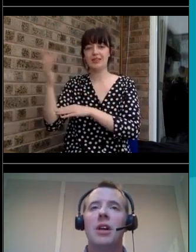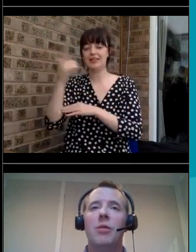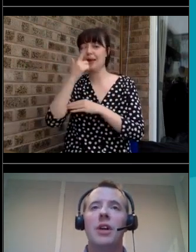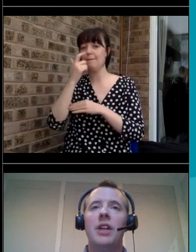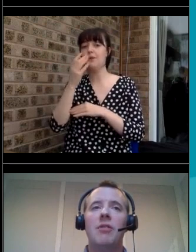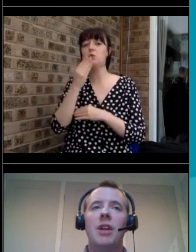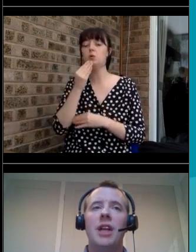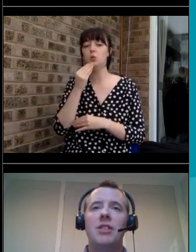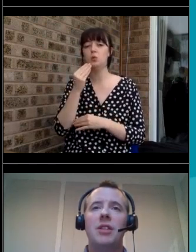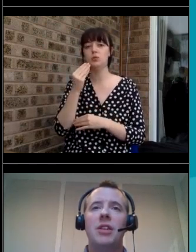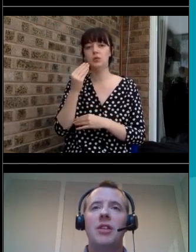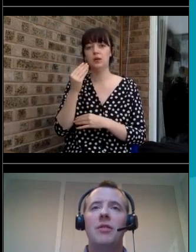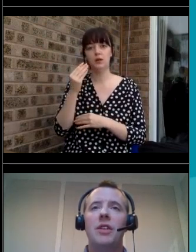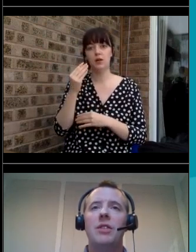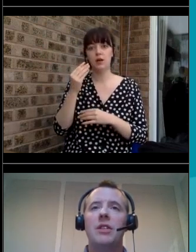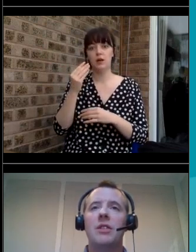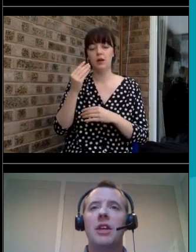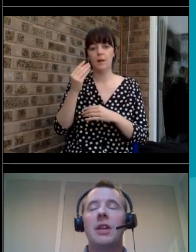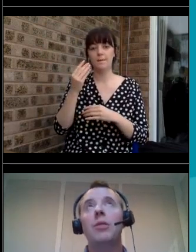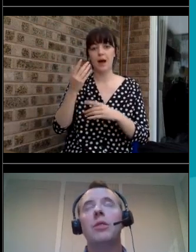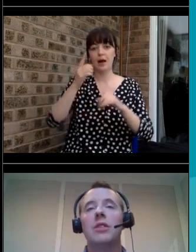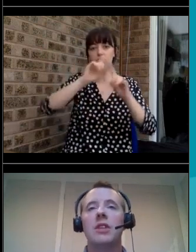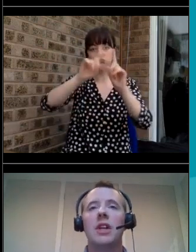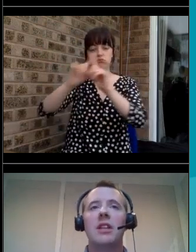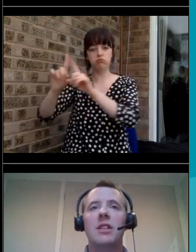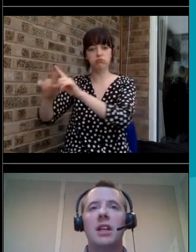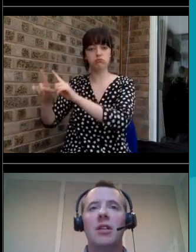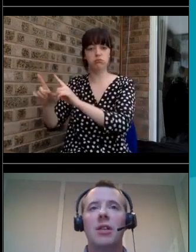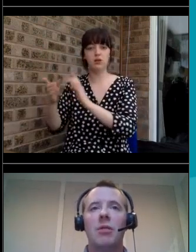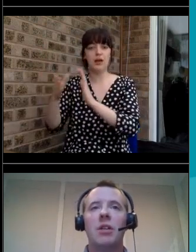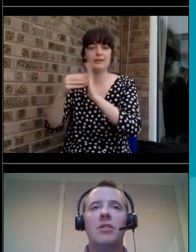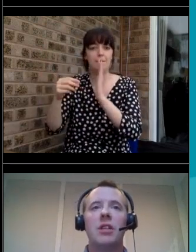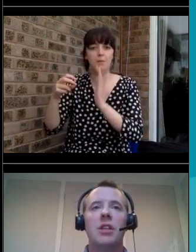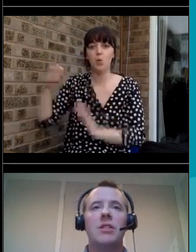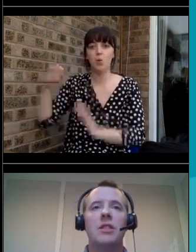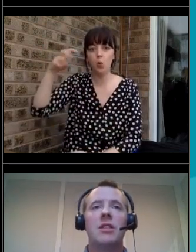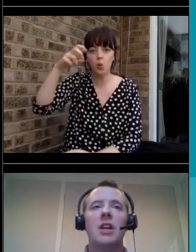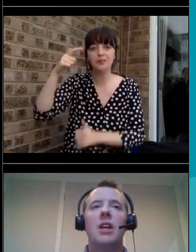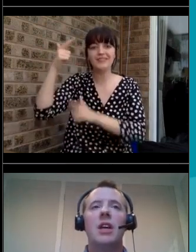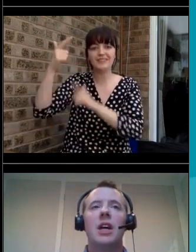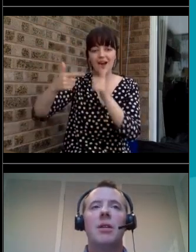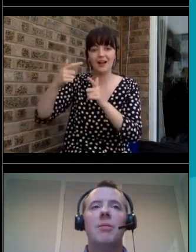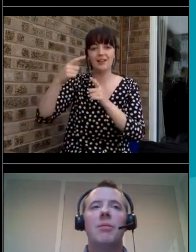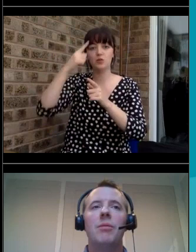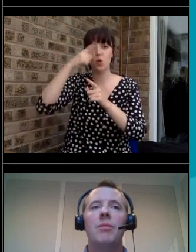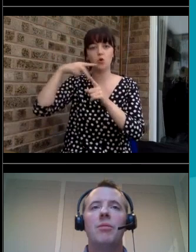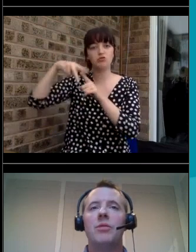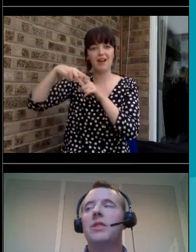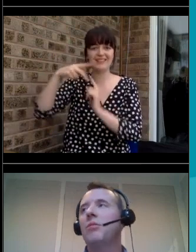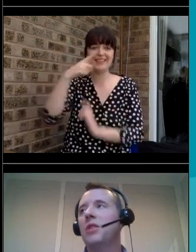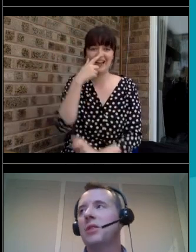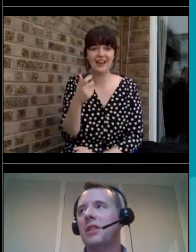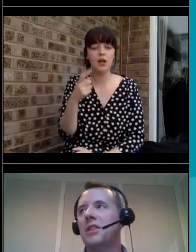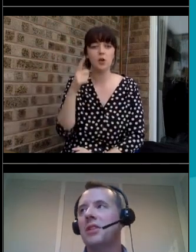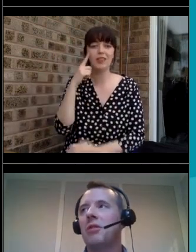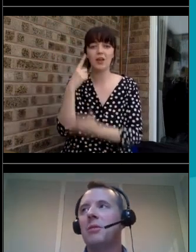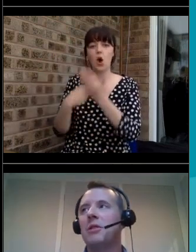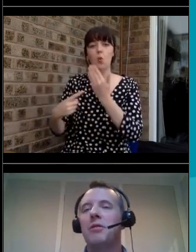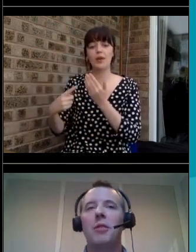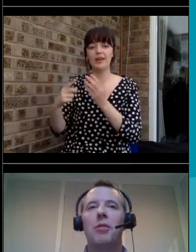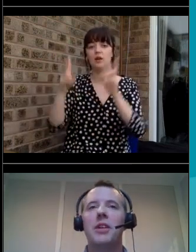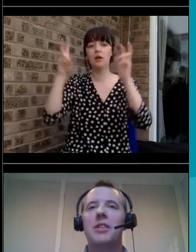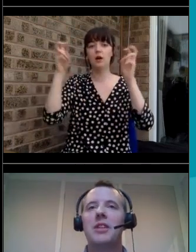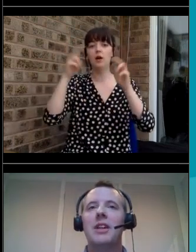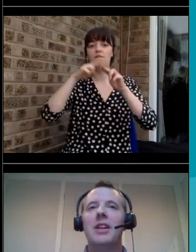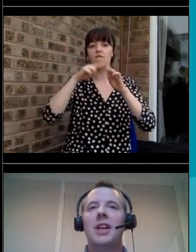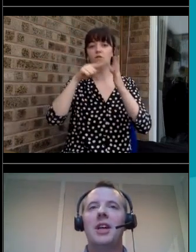by a wider range of users, i.e. walkers, cyclists and equestrian users, just because it's described